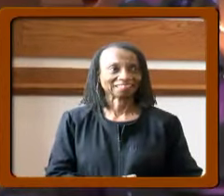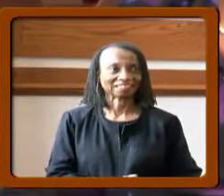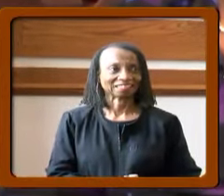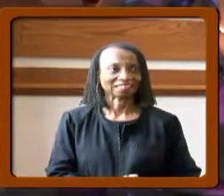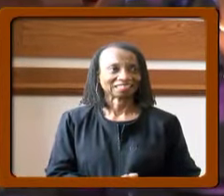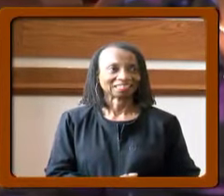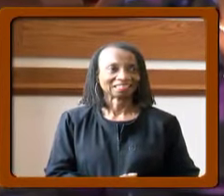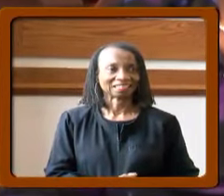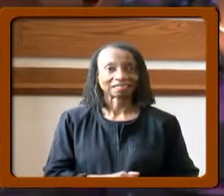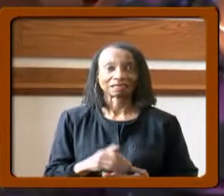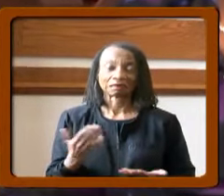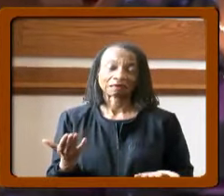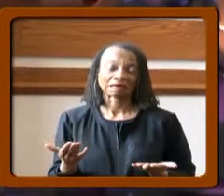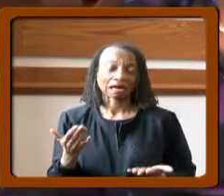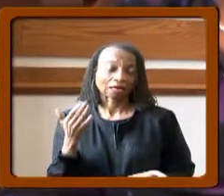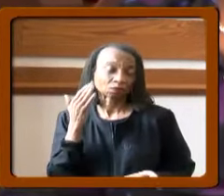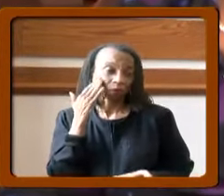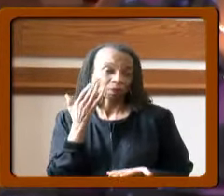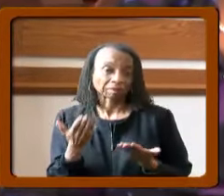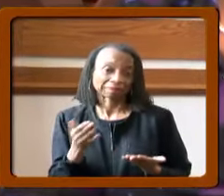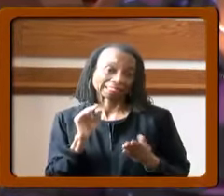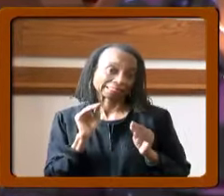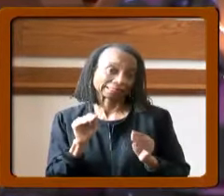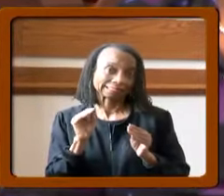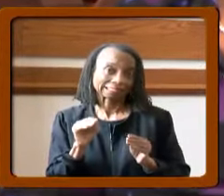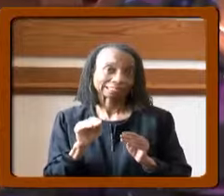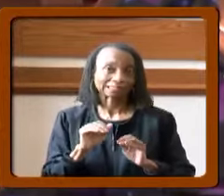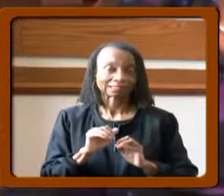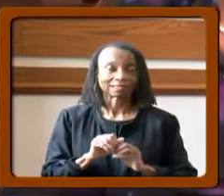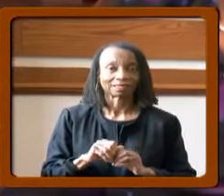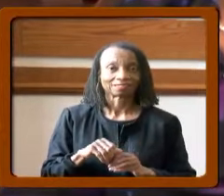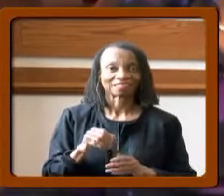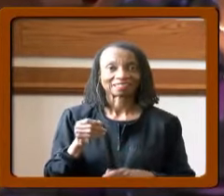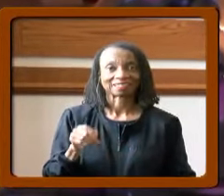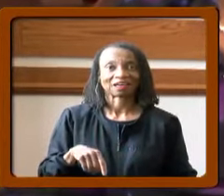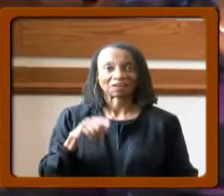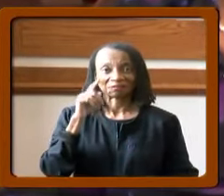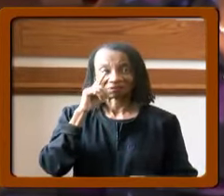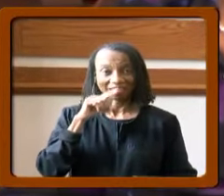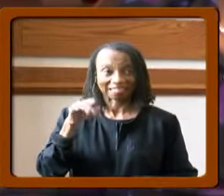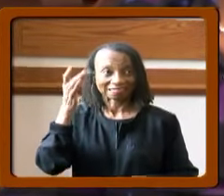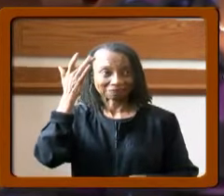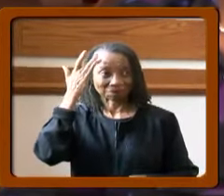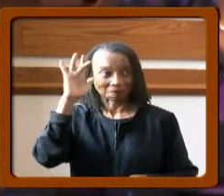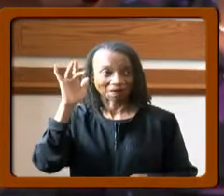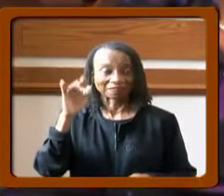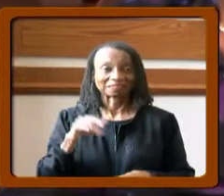I don't know, they might be able to teach artificial intelligence how to hoop. I don't know.